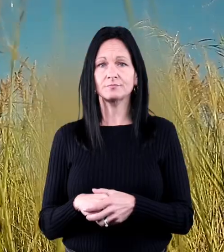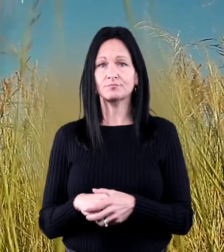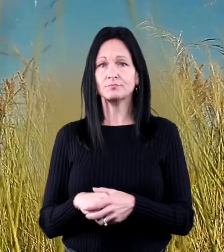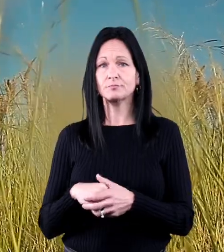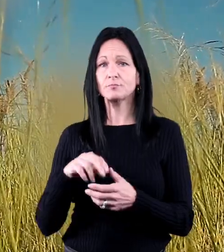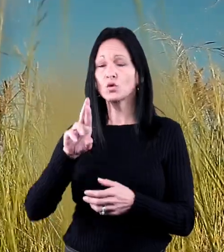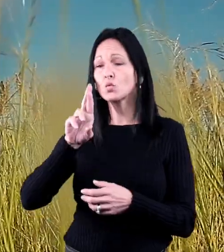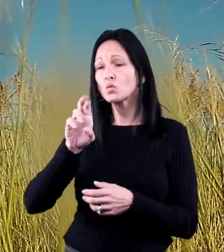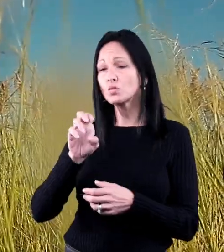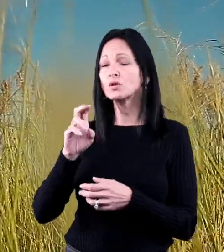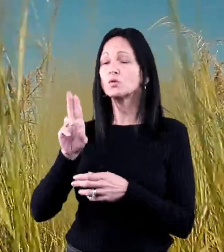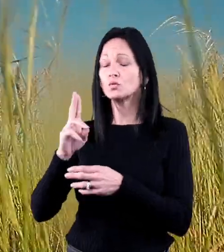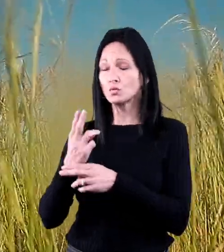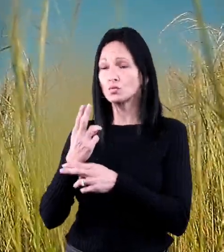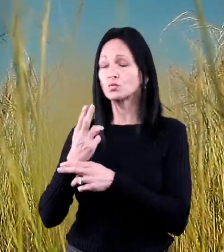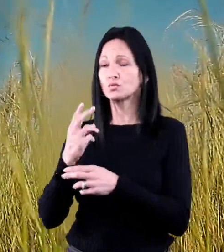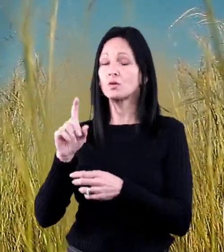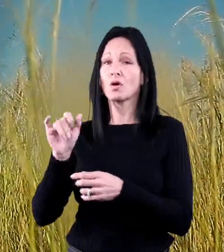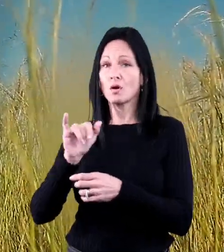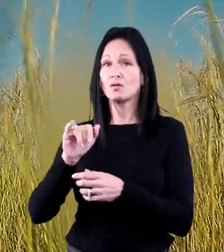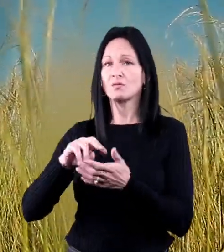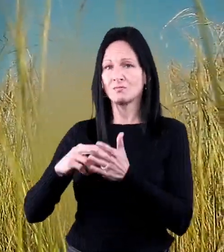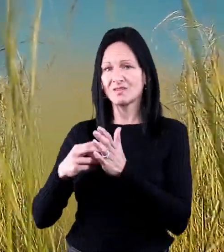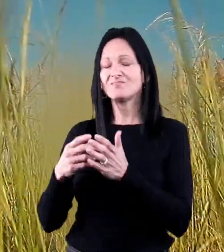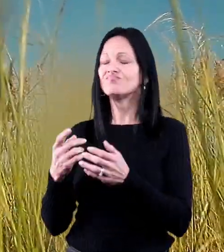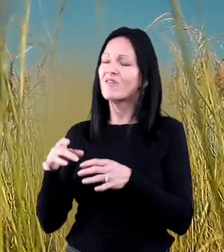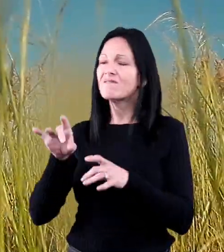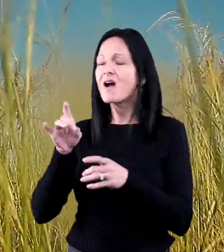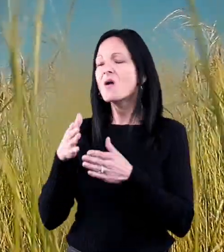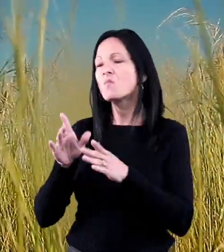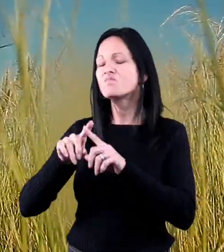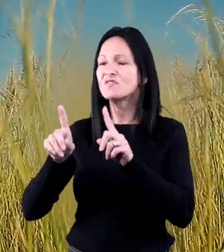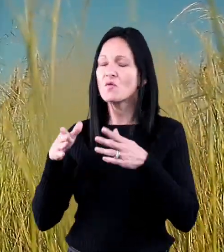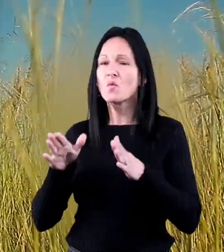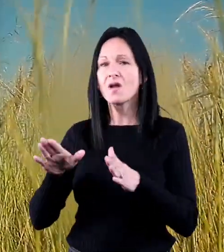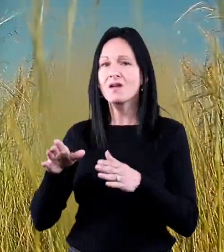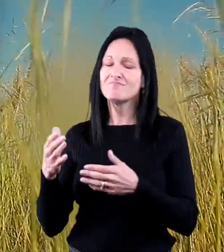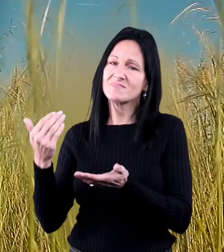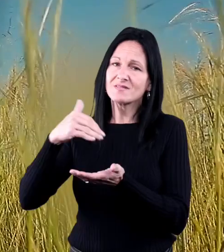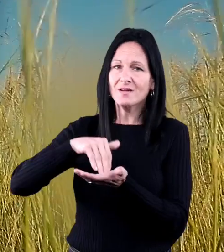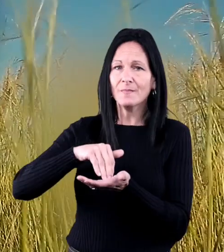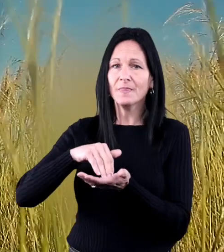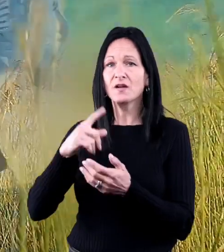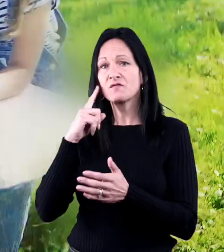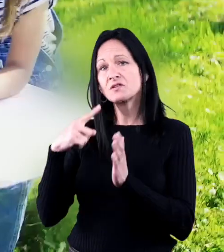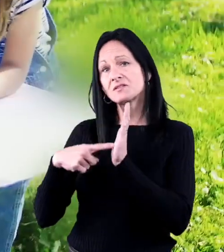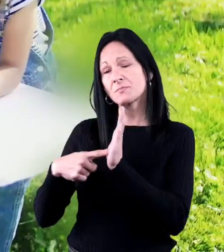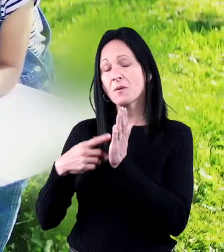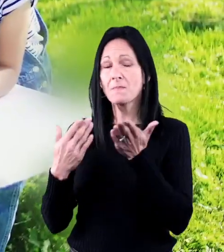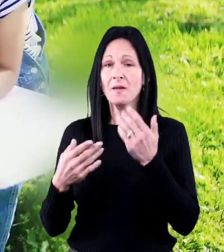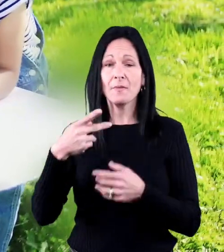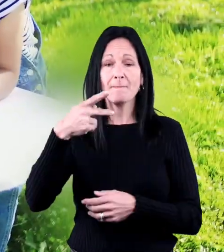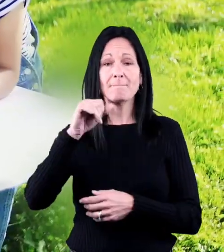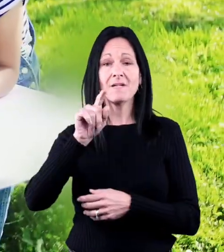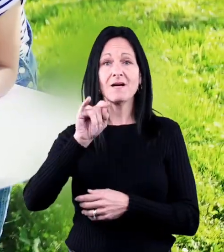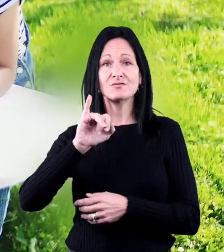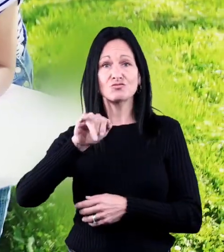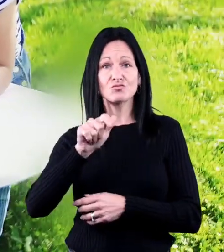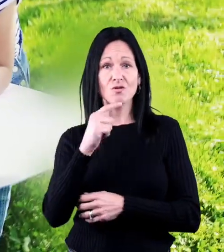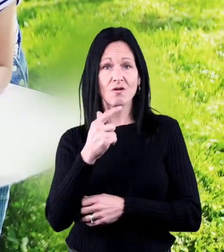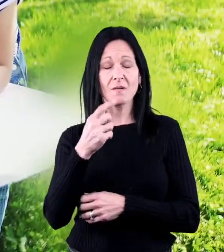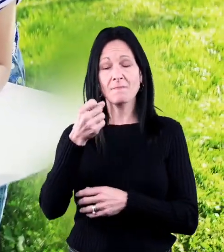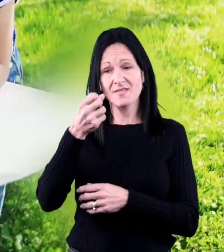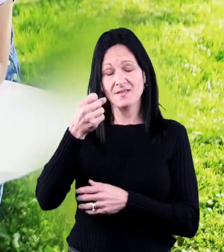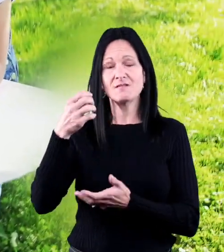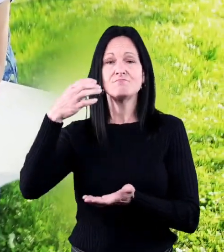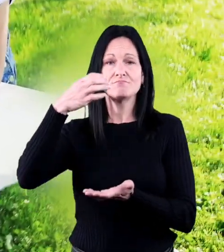Reusing is finding a new way to use trash so that you don't have to throw it out. For example, you could make